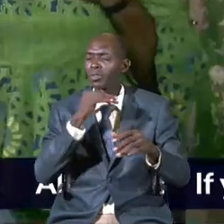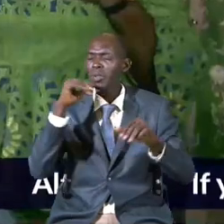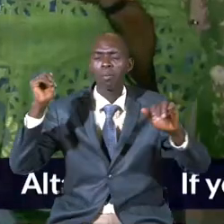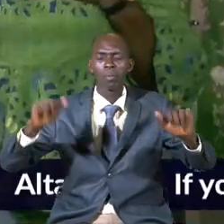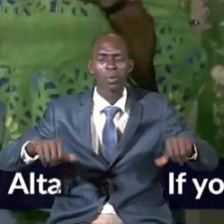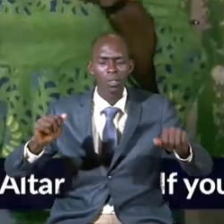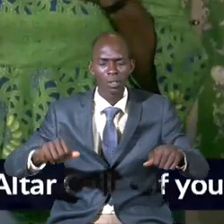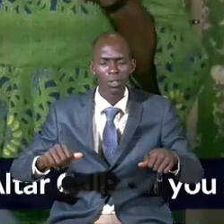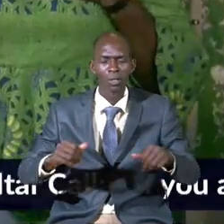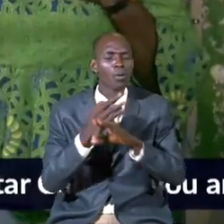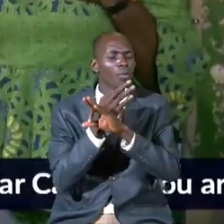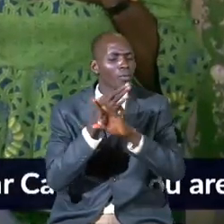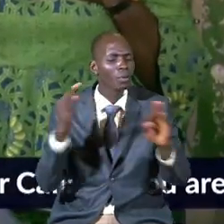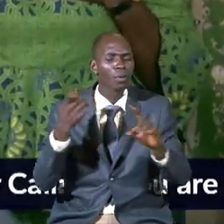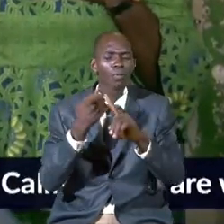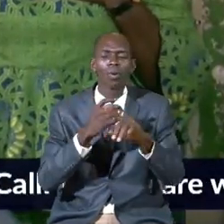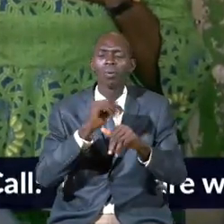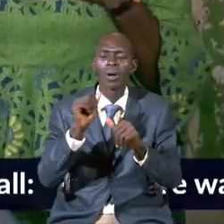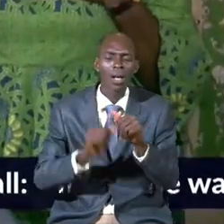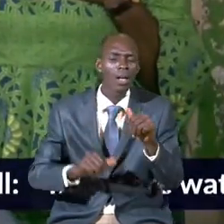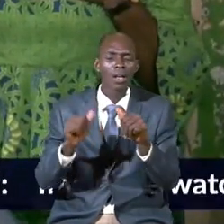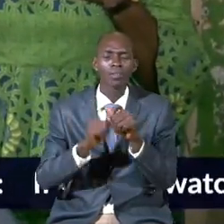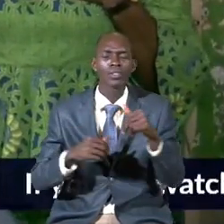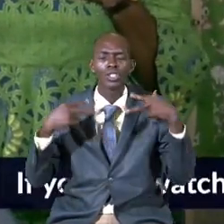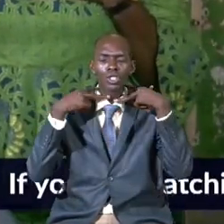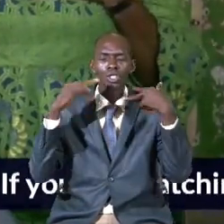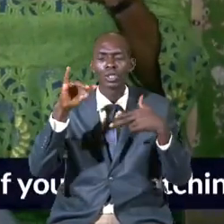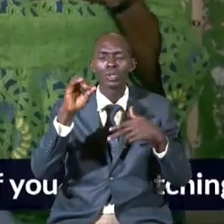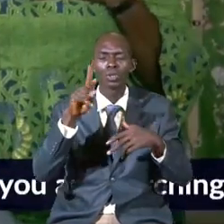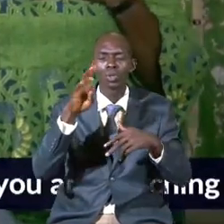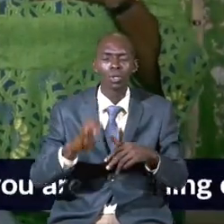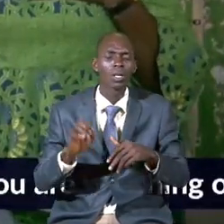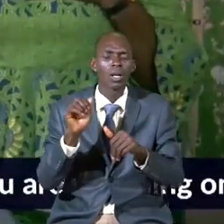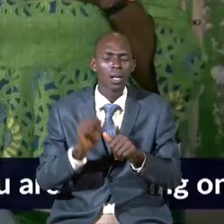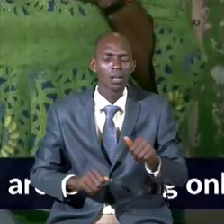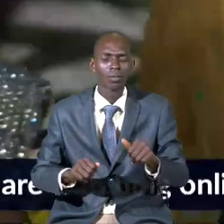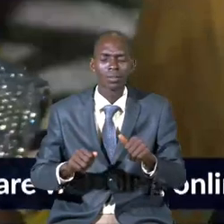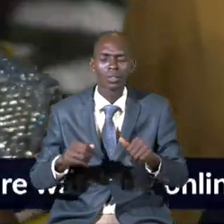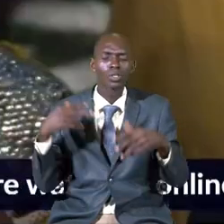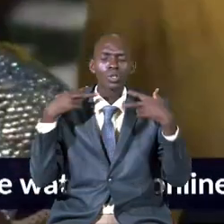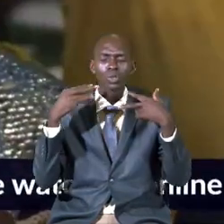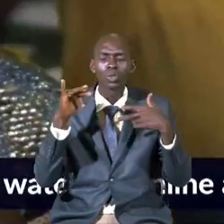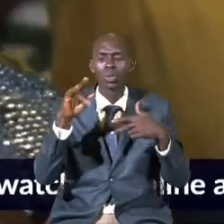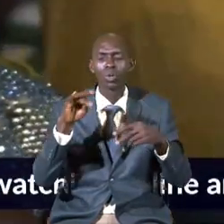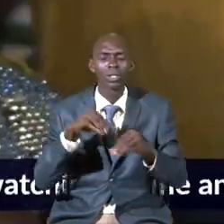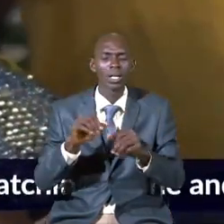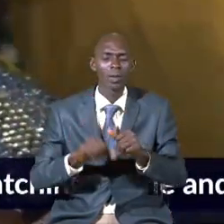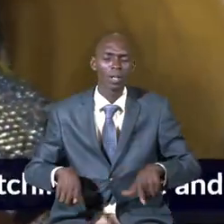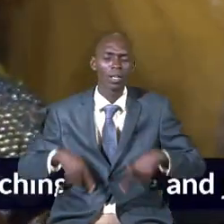i'm free from every you from every life in jesus name